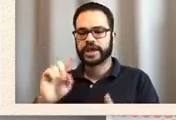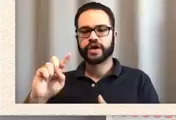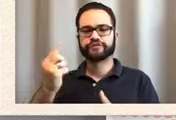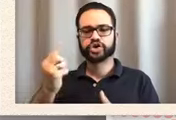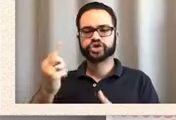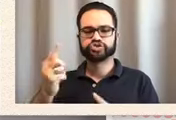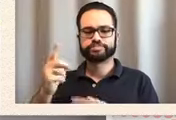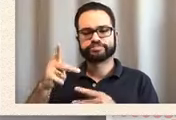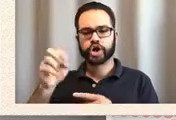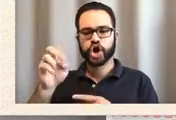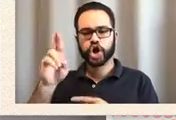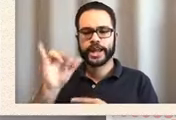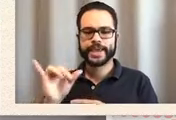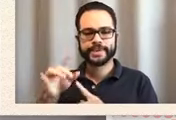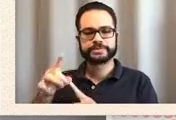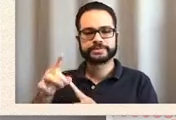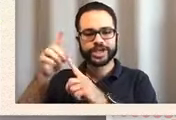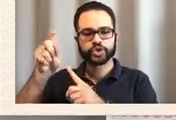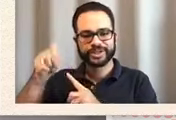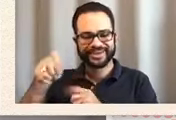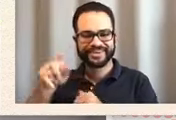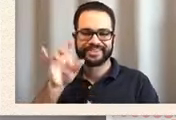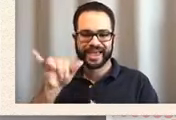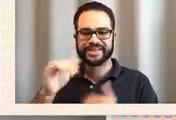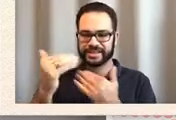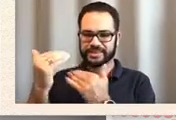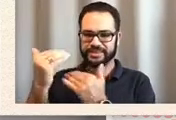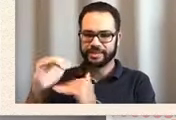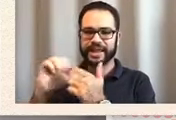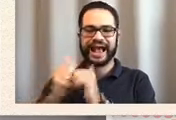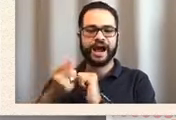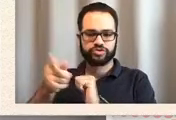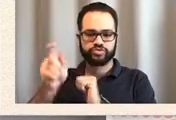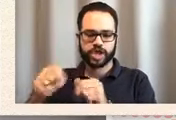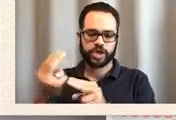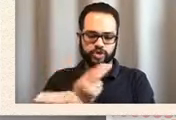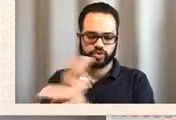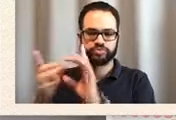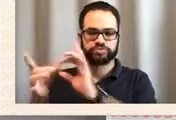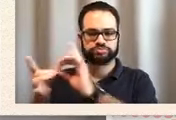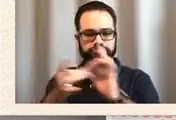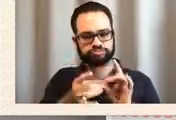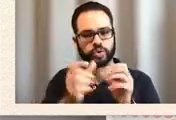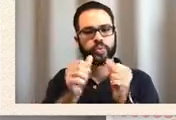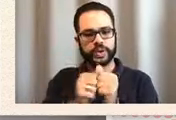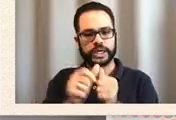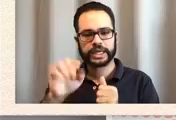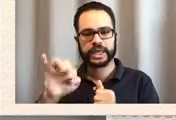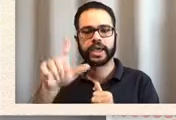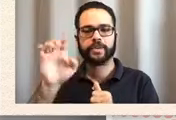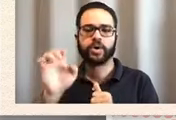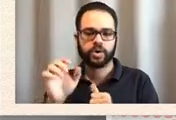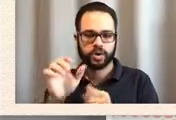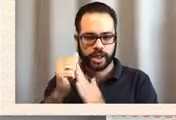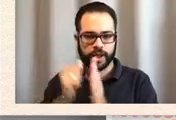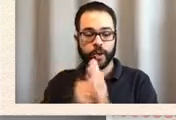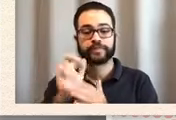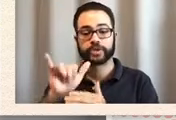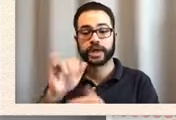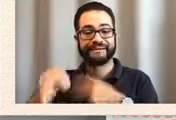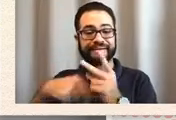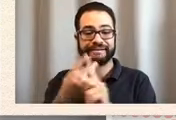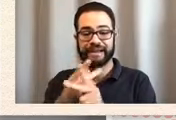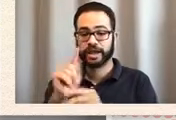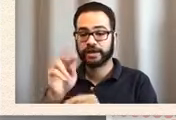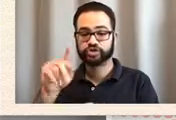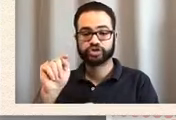trust, and those are limited on how you utilize them with an ABLE account. Those types of trusts can't be funded,